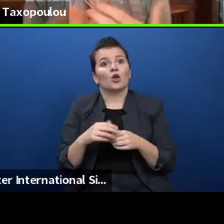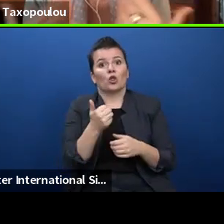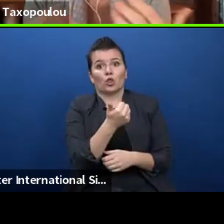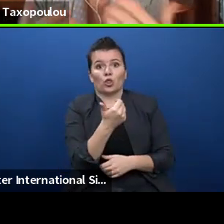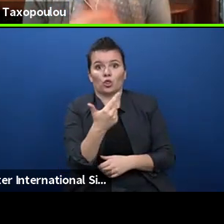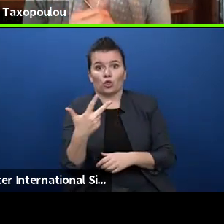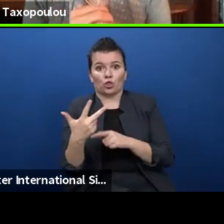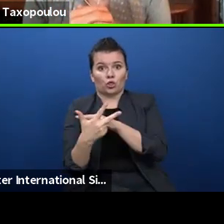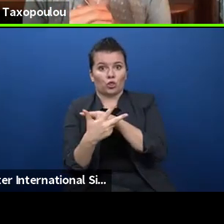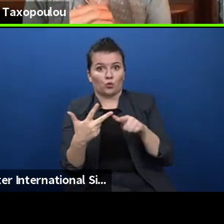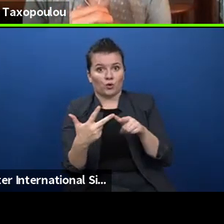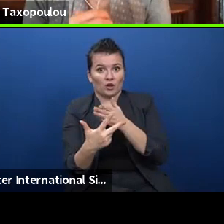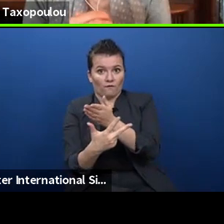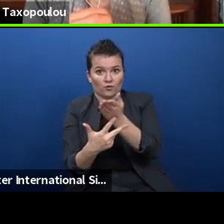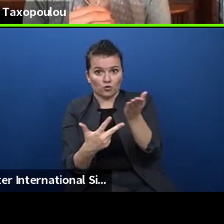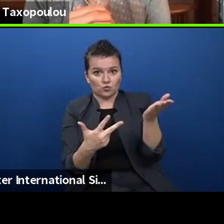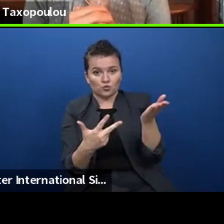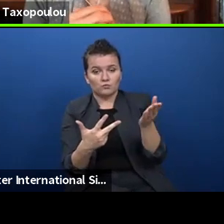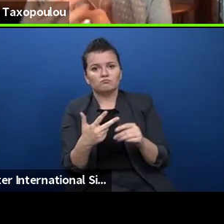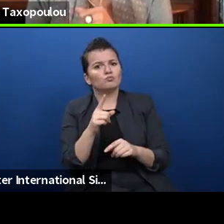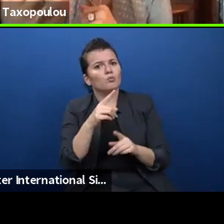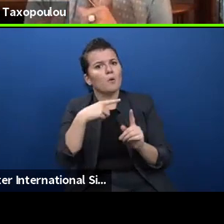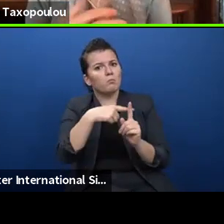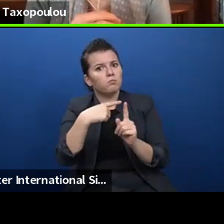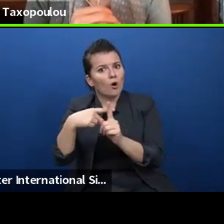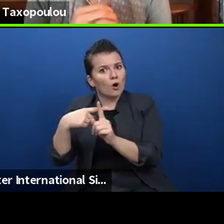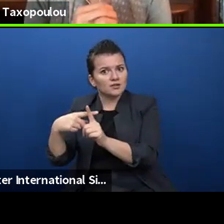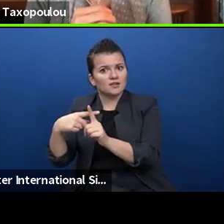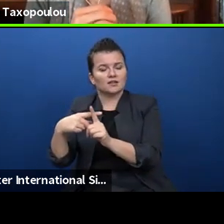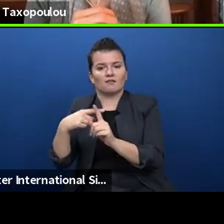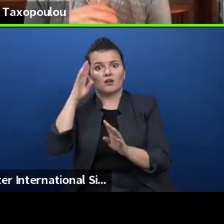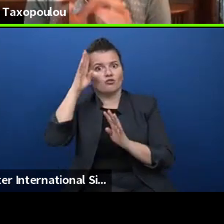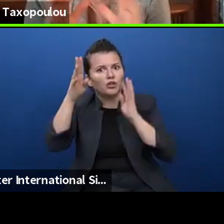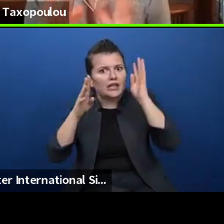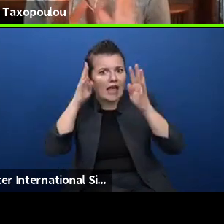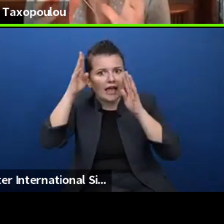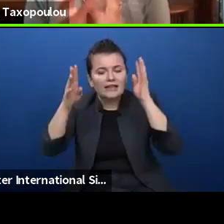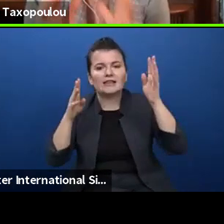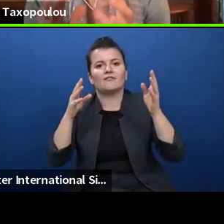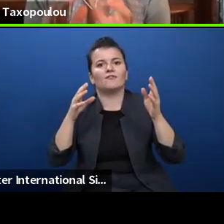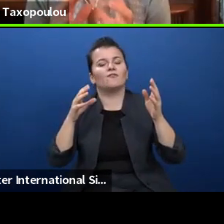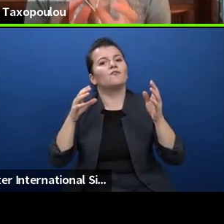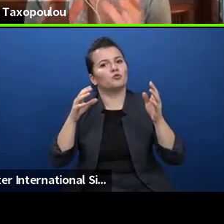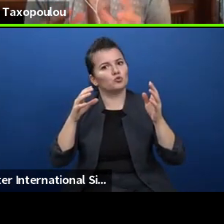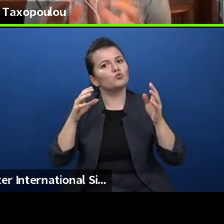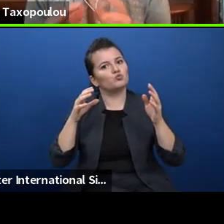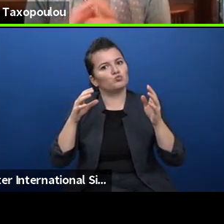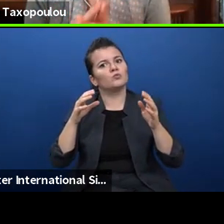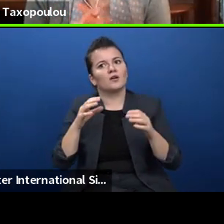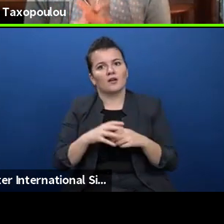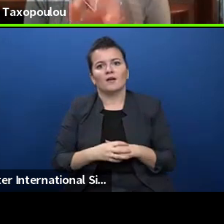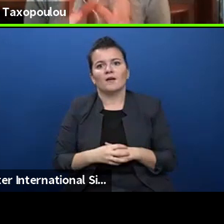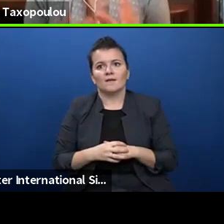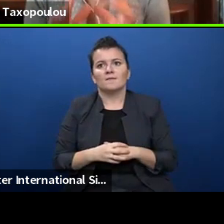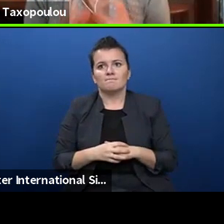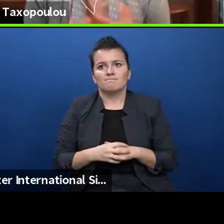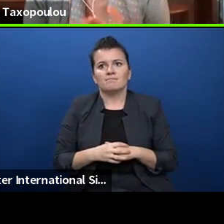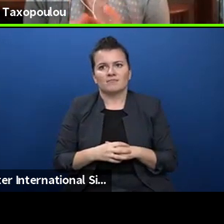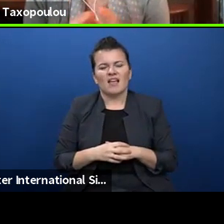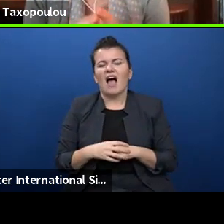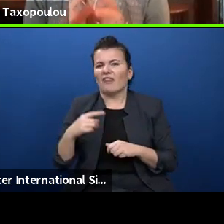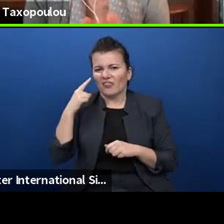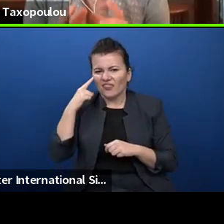the positive approach and the creative approach does fortify my conviction that it